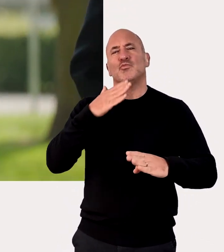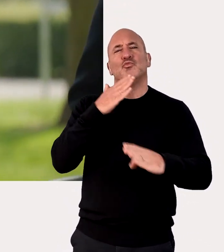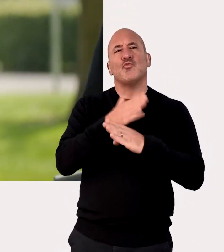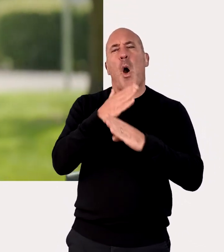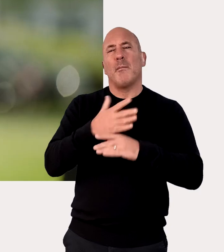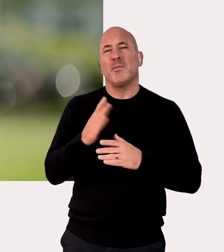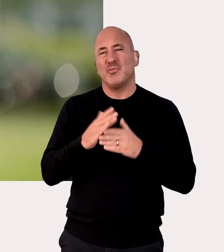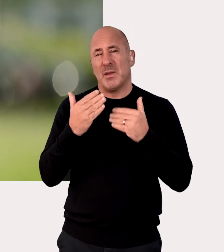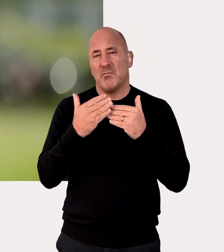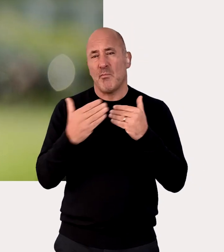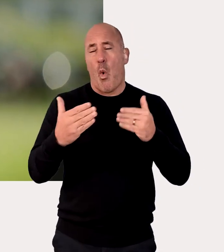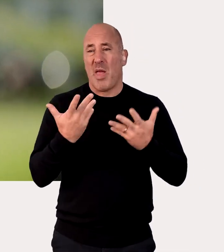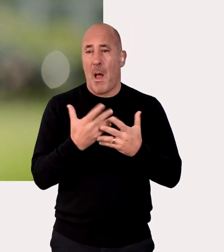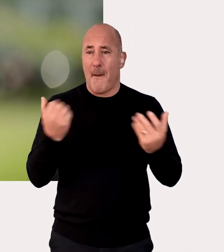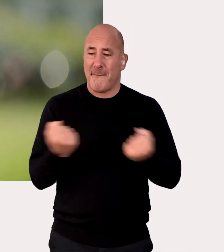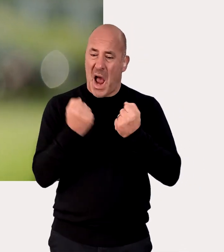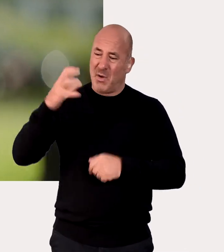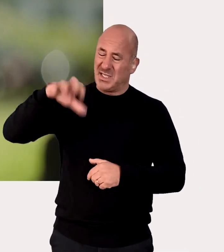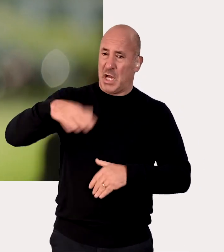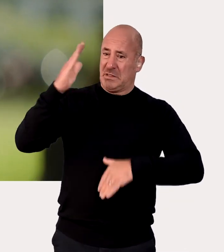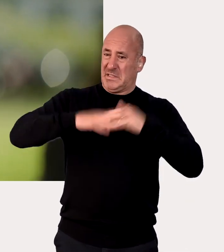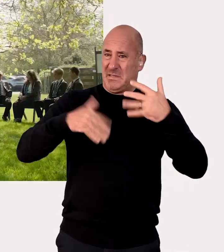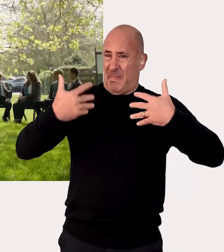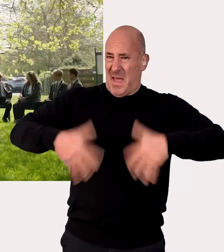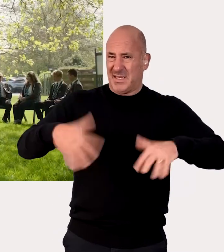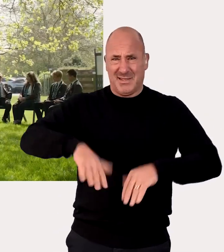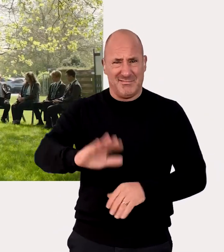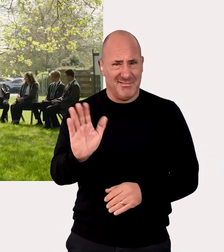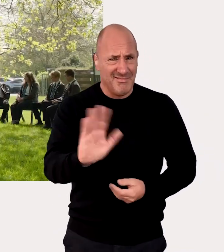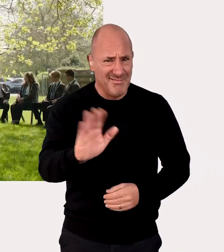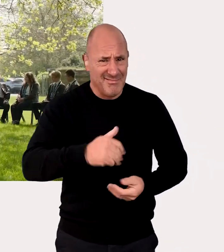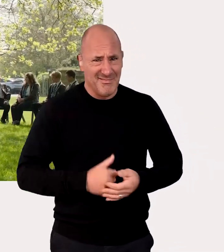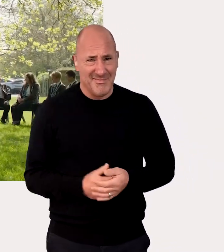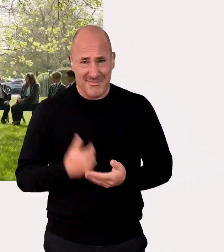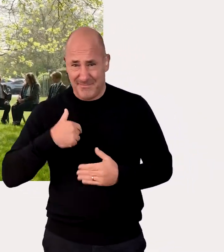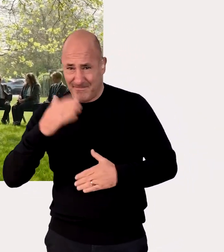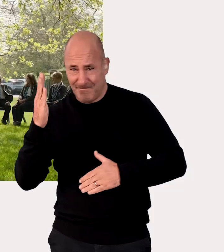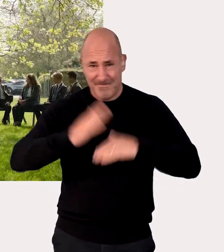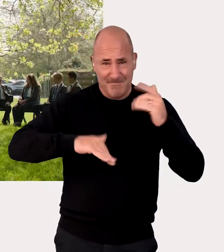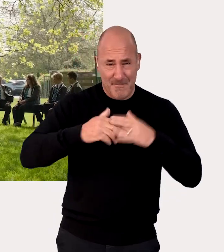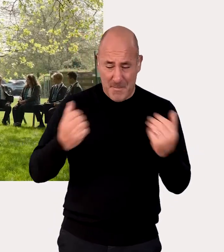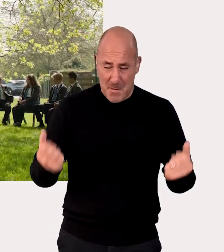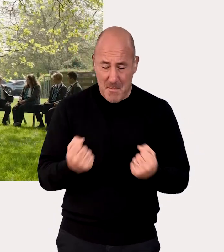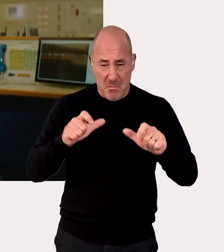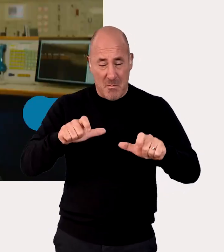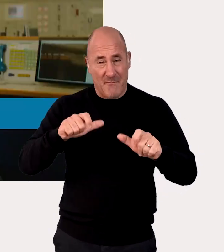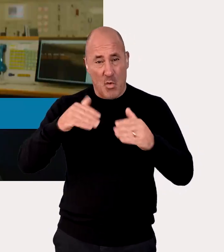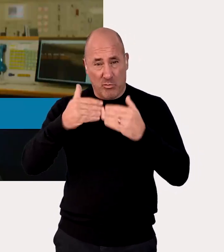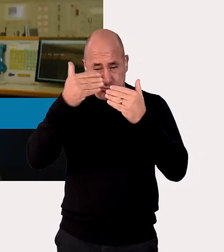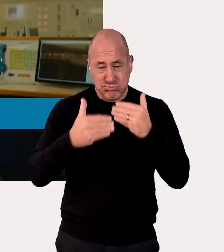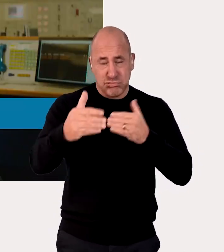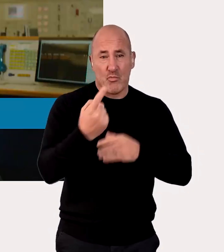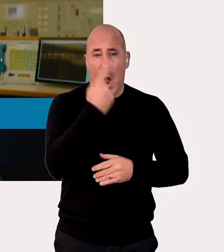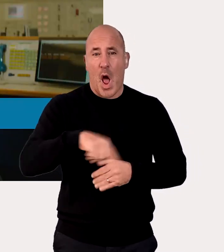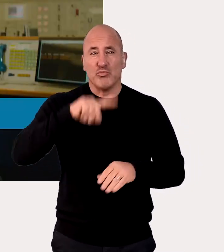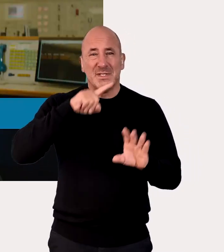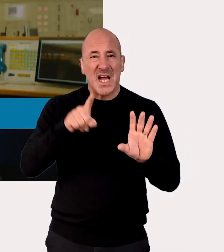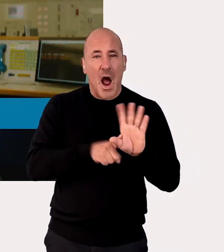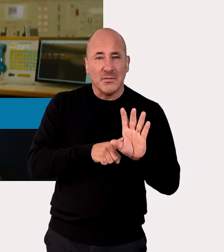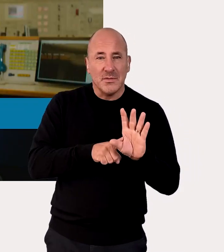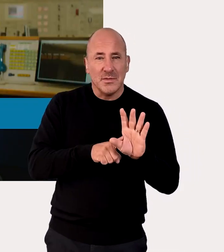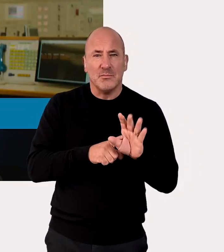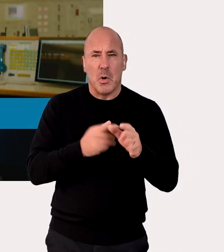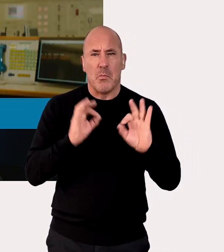Hello. Hi. The job as I see it is much more than just building a power station. We're building something that'll be around for 100 years, providing